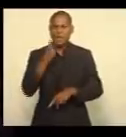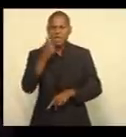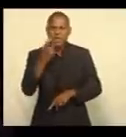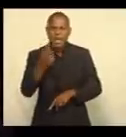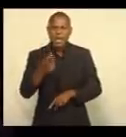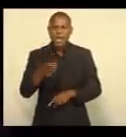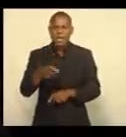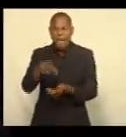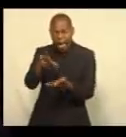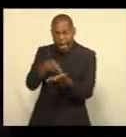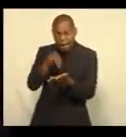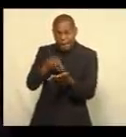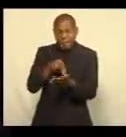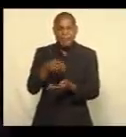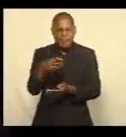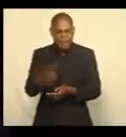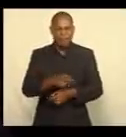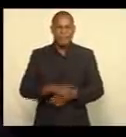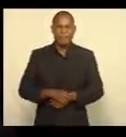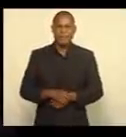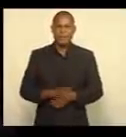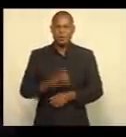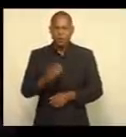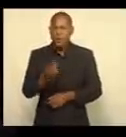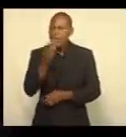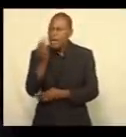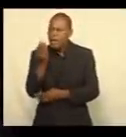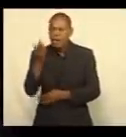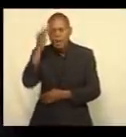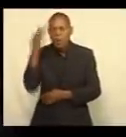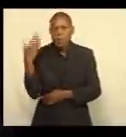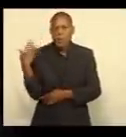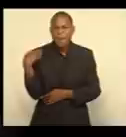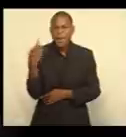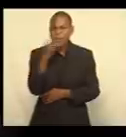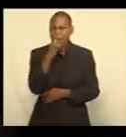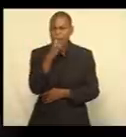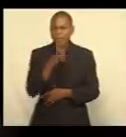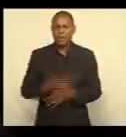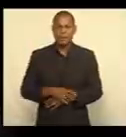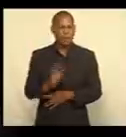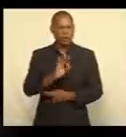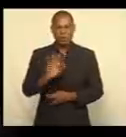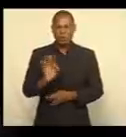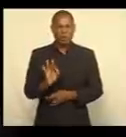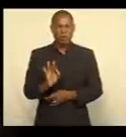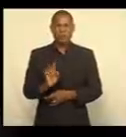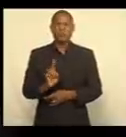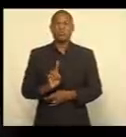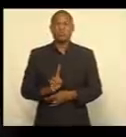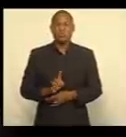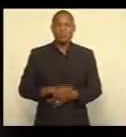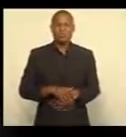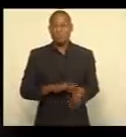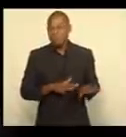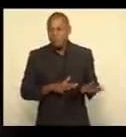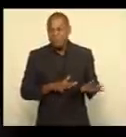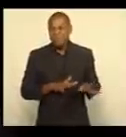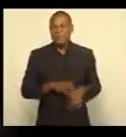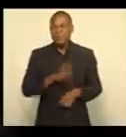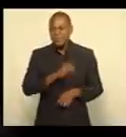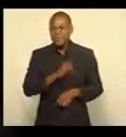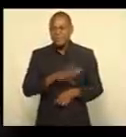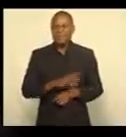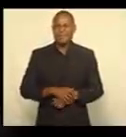brass of the Health Ministry is once again urging and reminding Fijians not to panic, as this will deter their